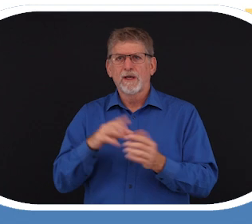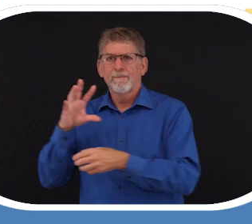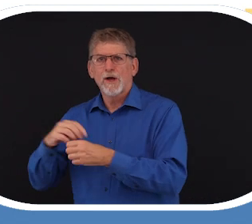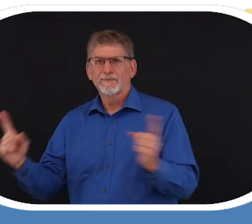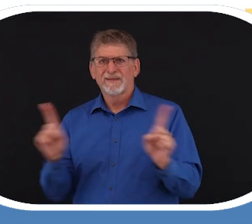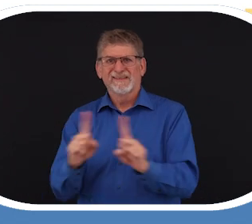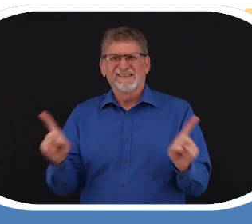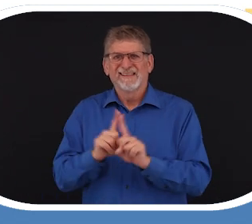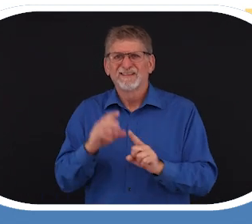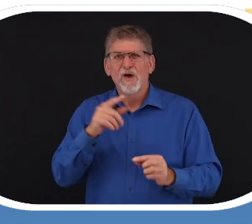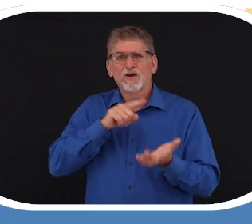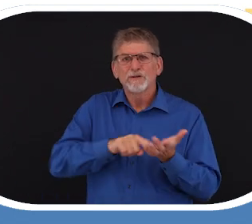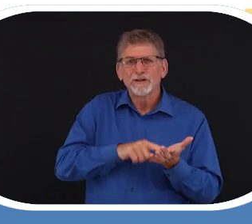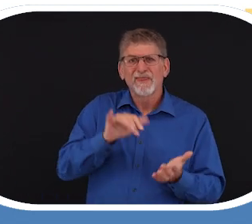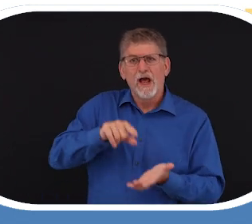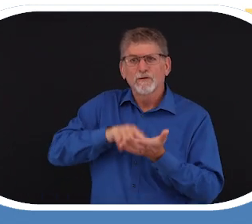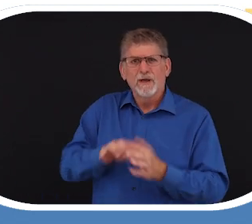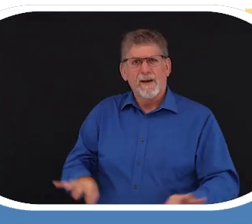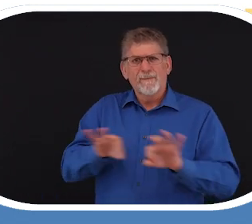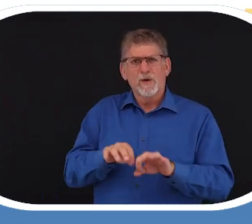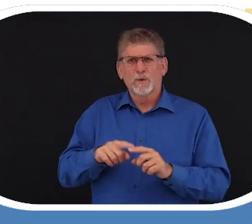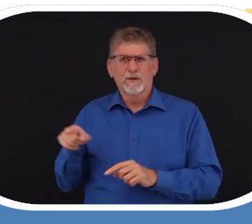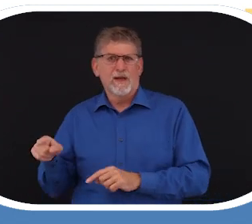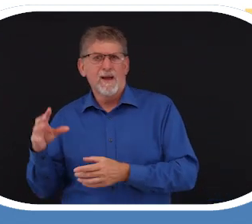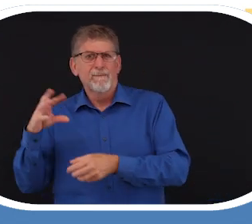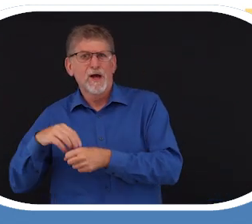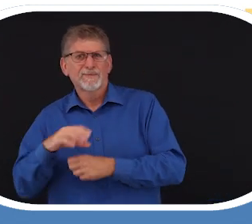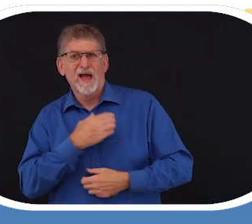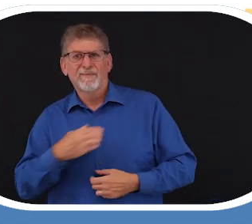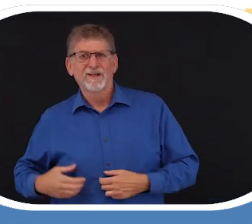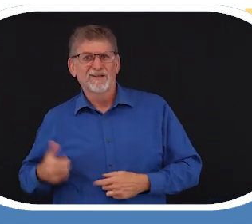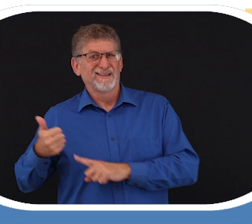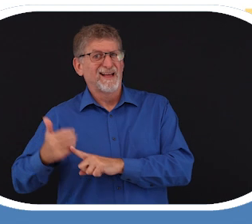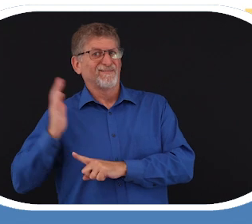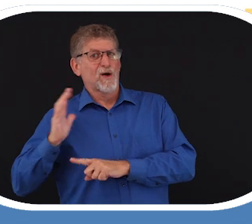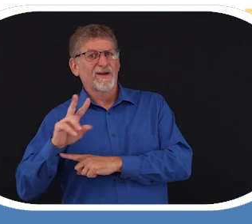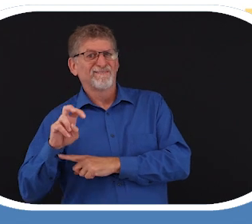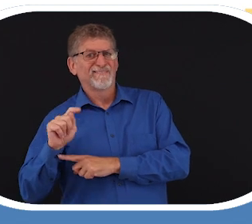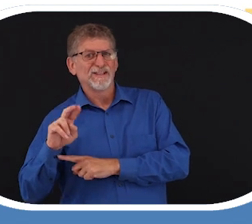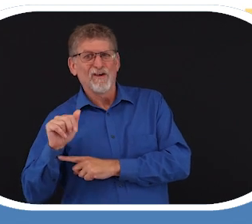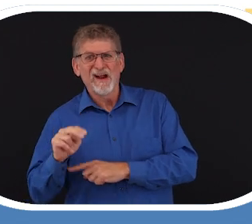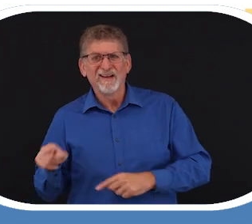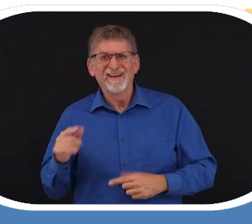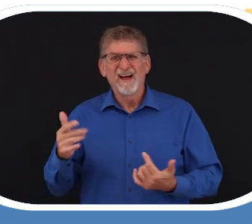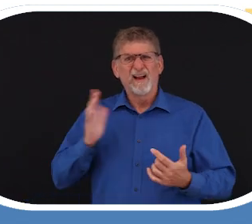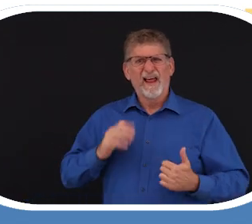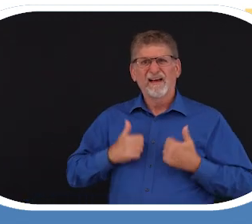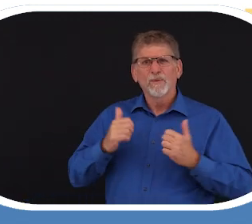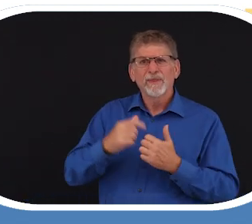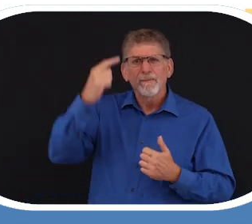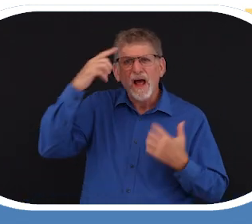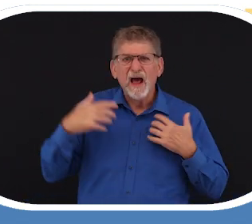about why that research that the researcher is doing is important to one of our participant ambassadors who's a former veteran and someone who has lived with mental